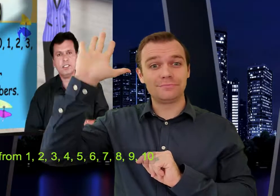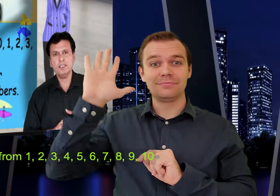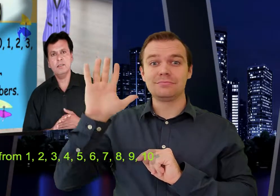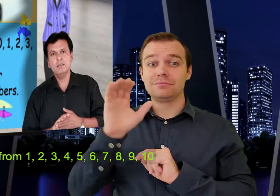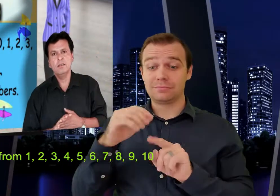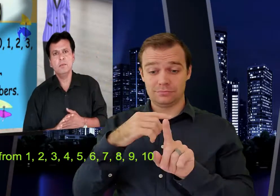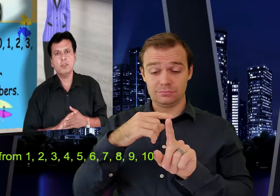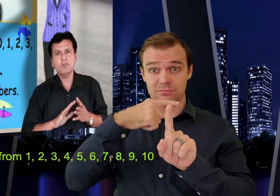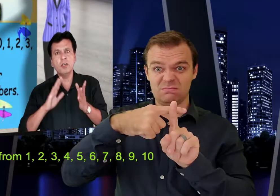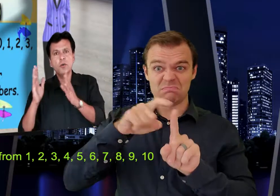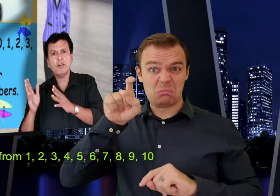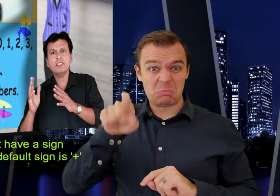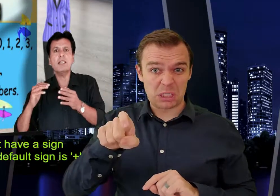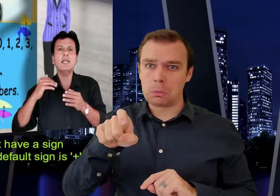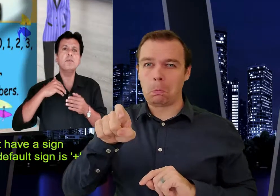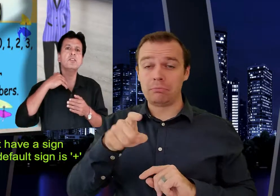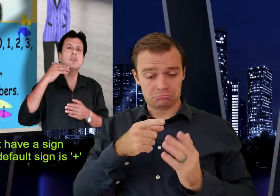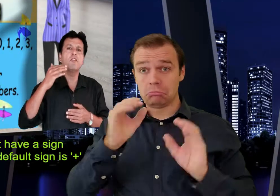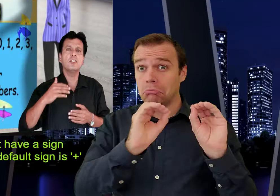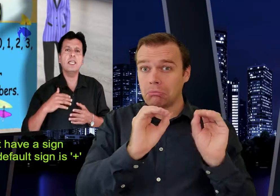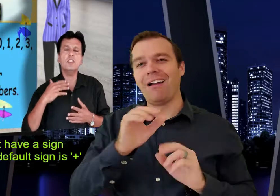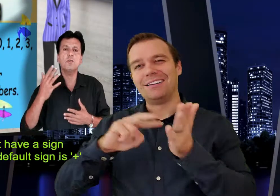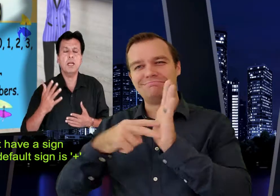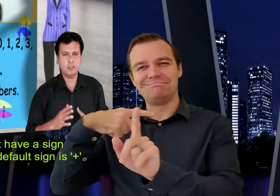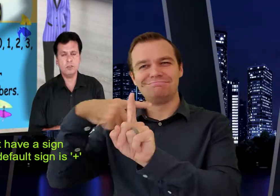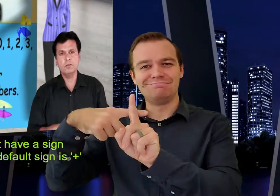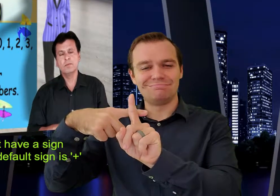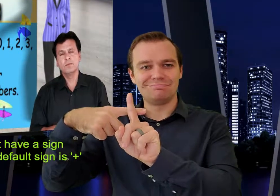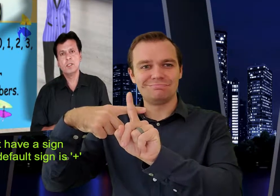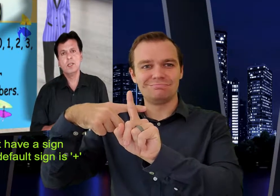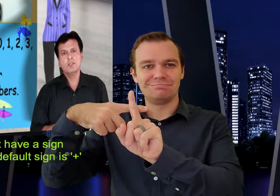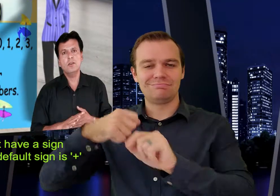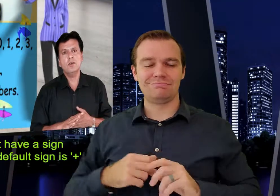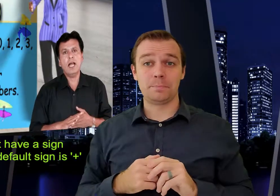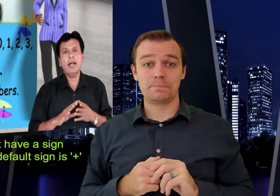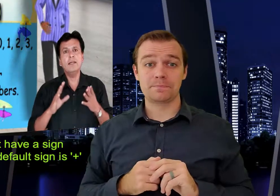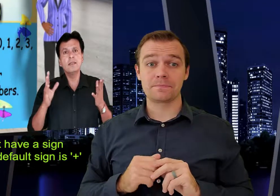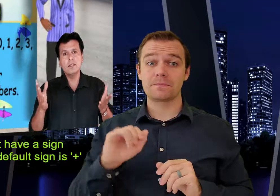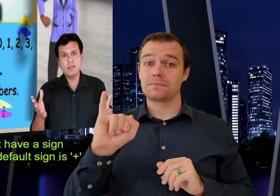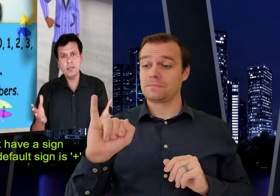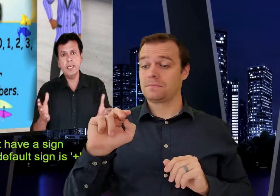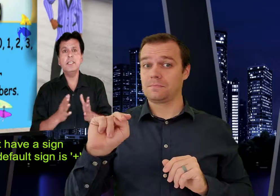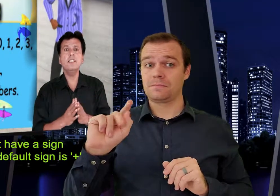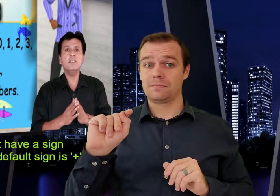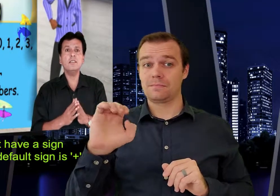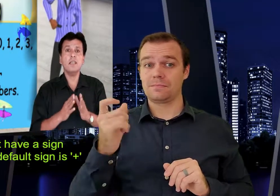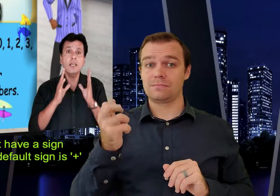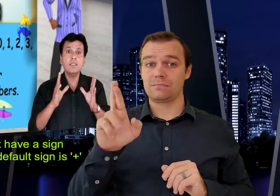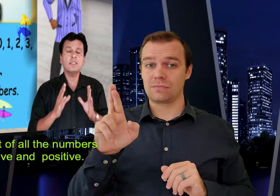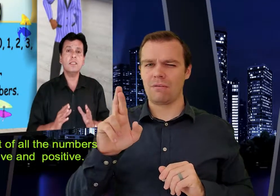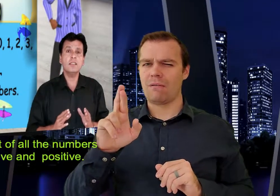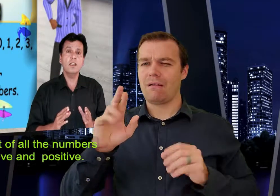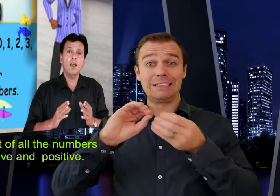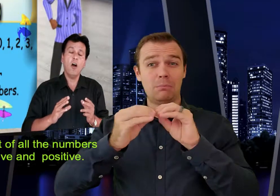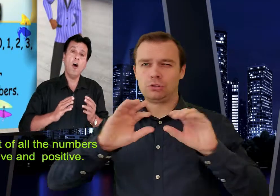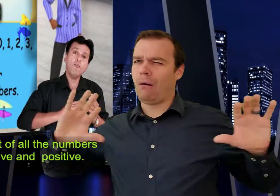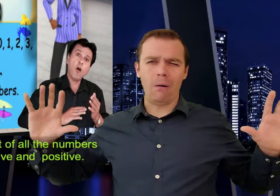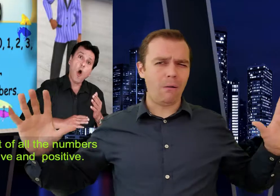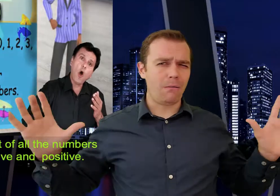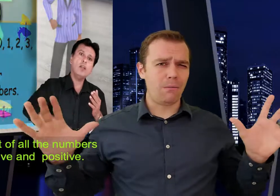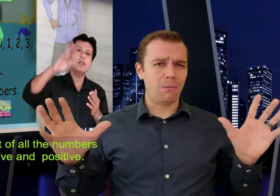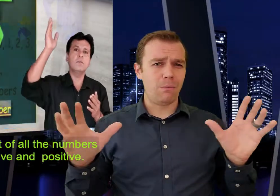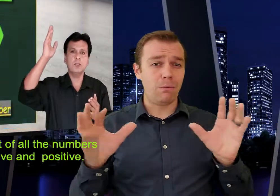8, 9, 10. Because if they don't have a sign, that means the default sign is plus. So, and integers is a set